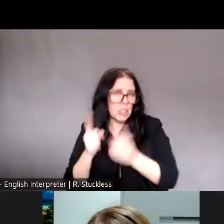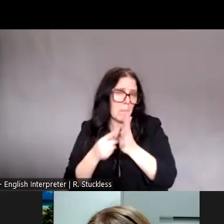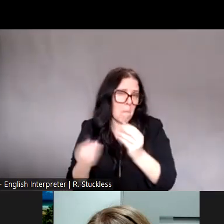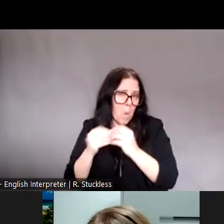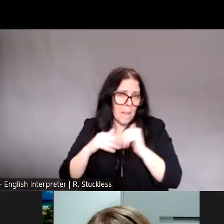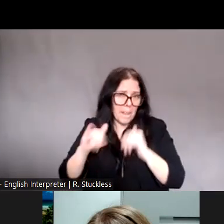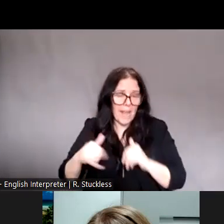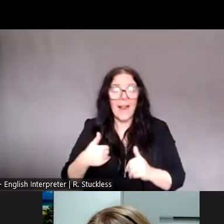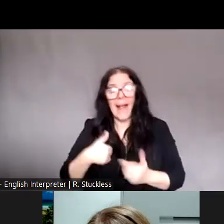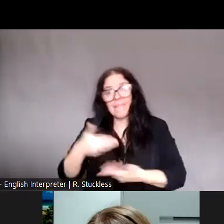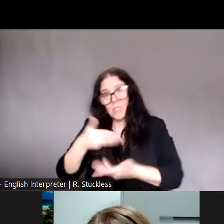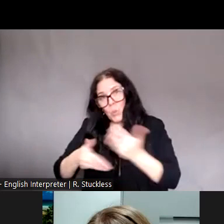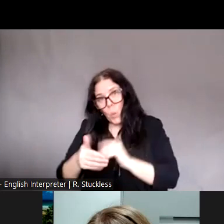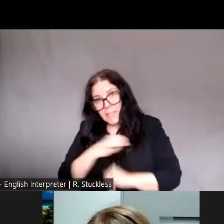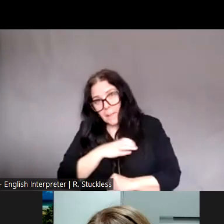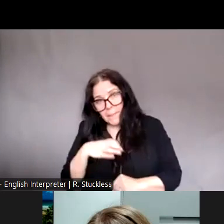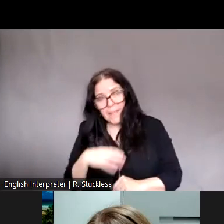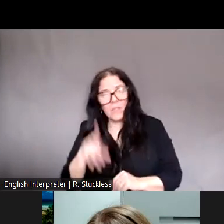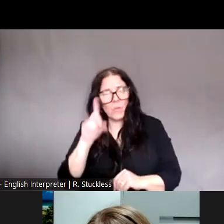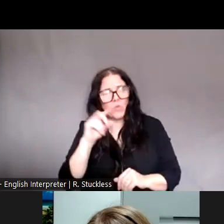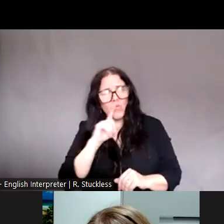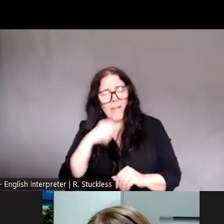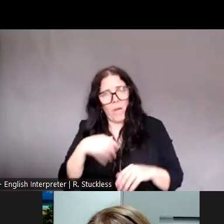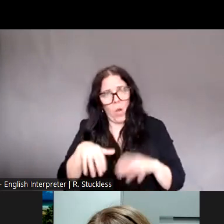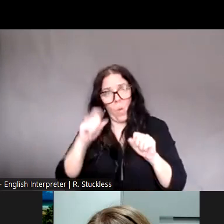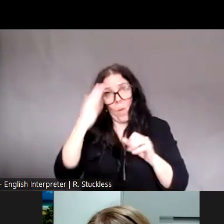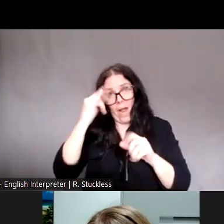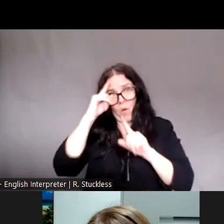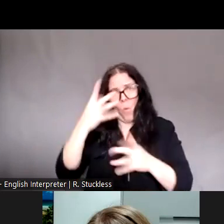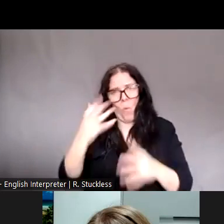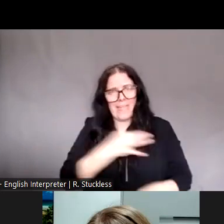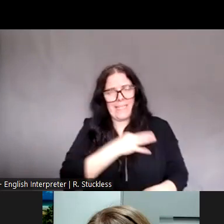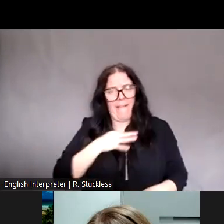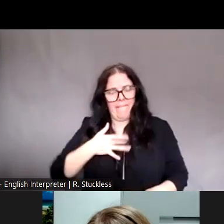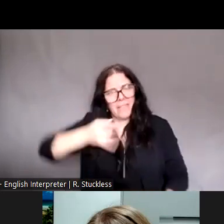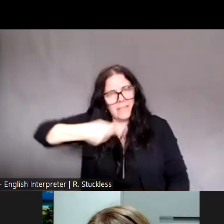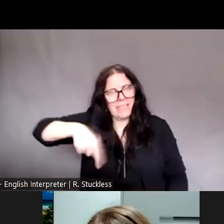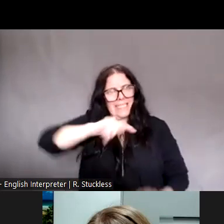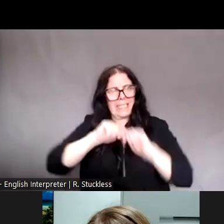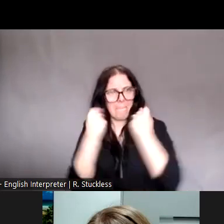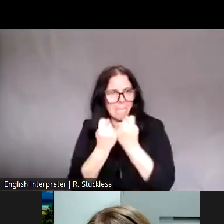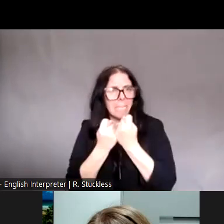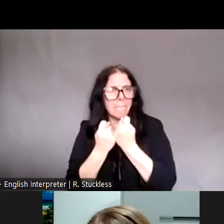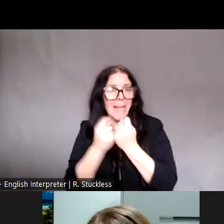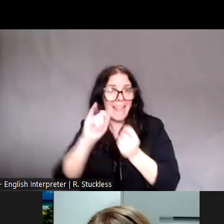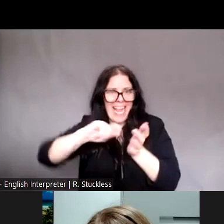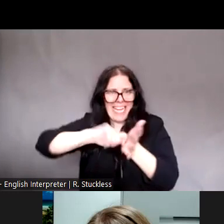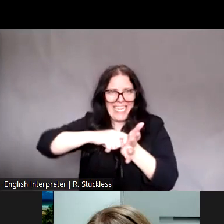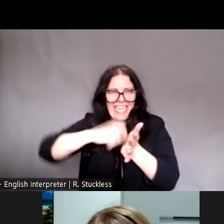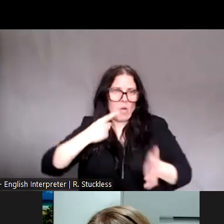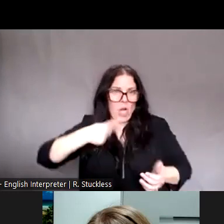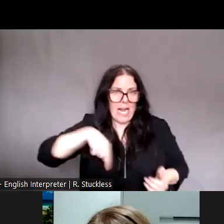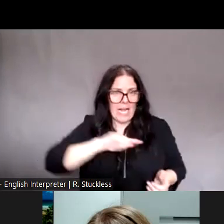committee. We do things like this so that all our staff feel like they're one team. And that has been really key for us for